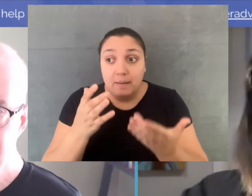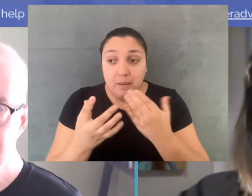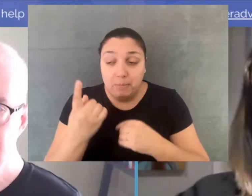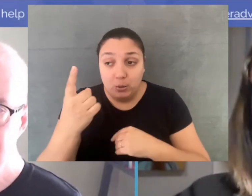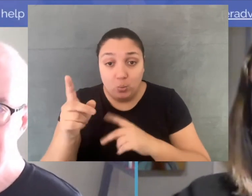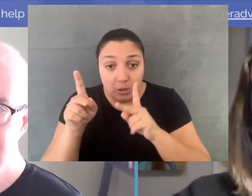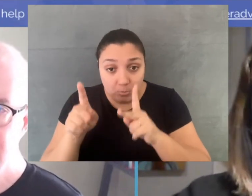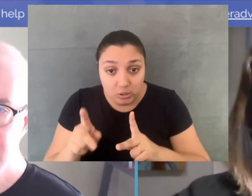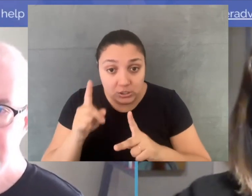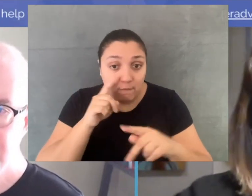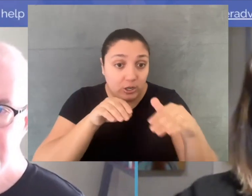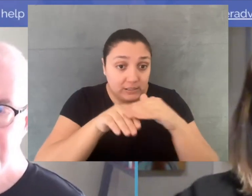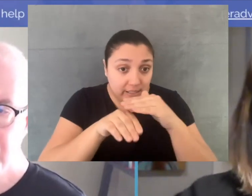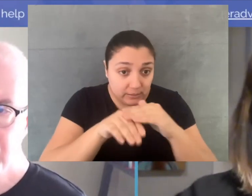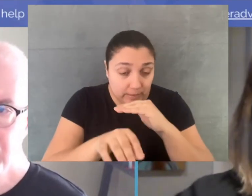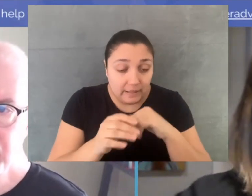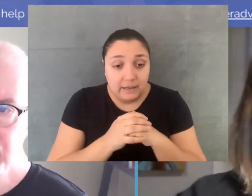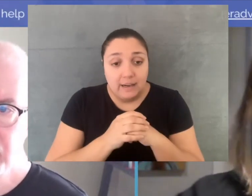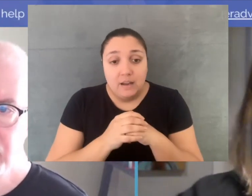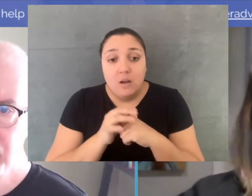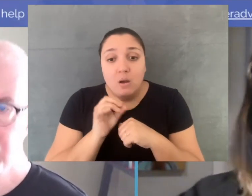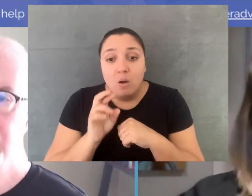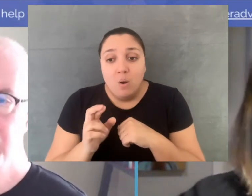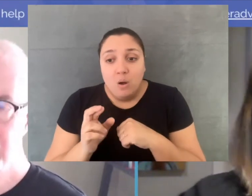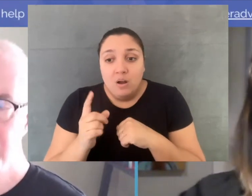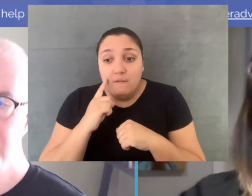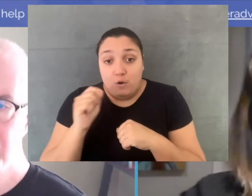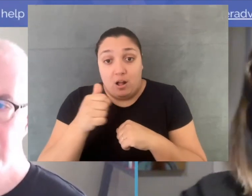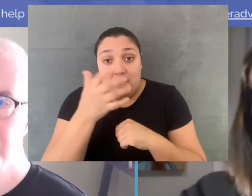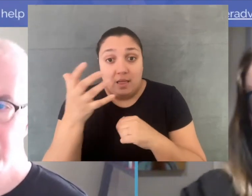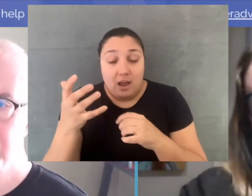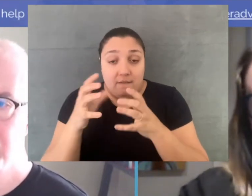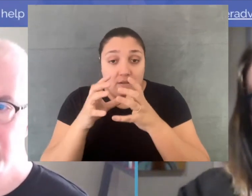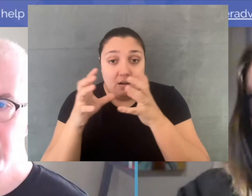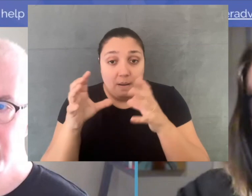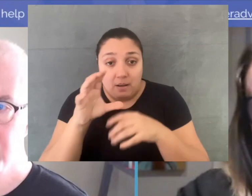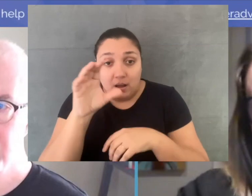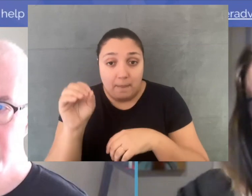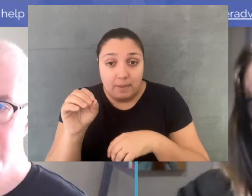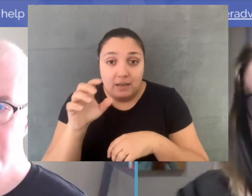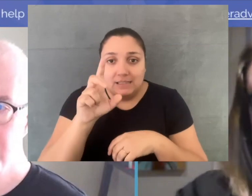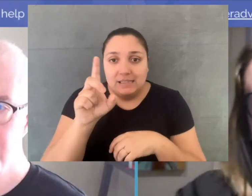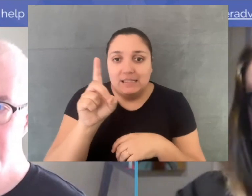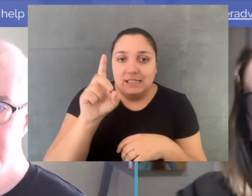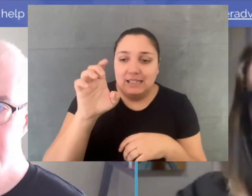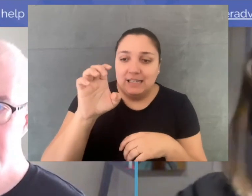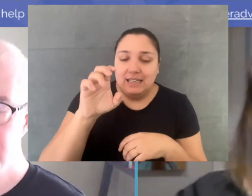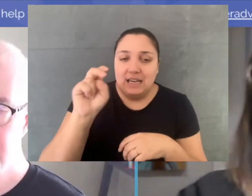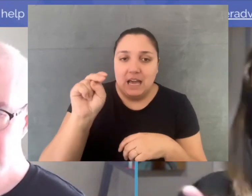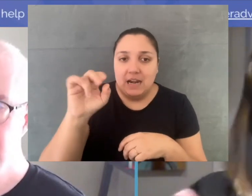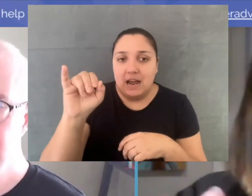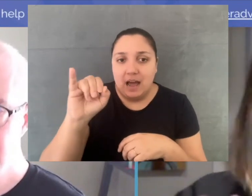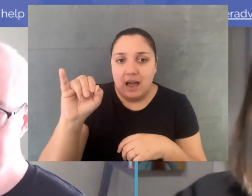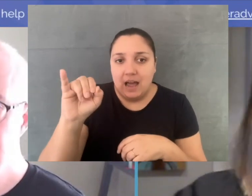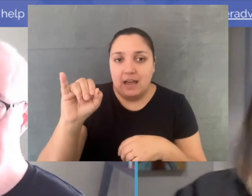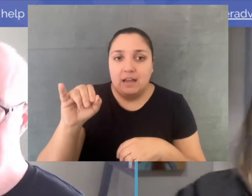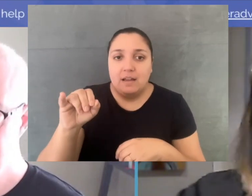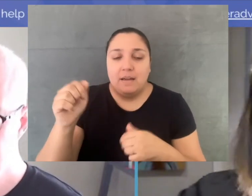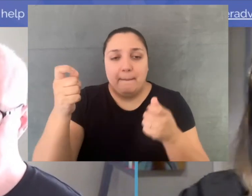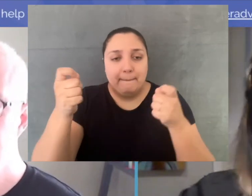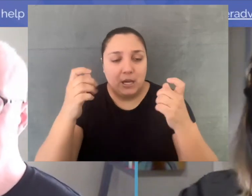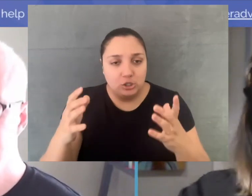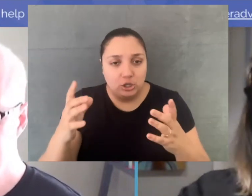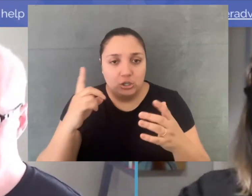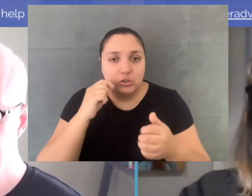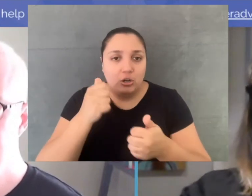dedicate maybe one person to accessibility, or for a lot of companies, we see them as like the DE&I managers or officers,